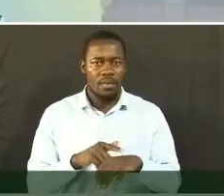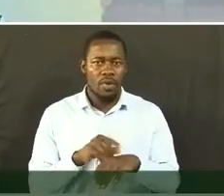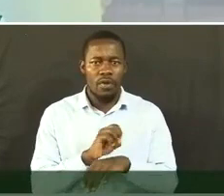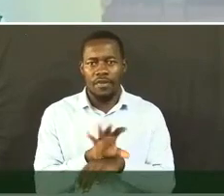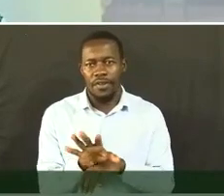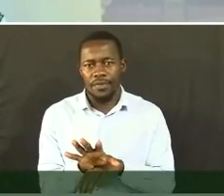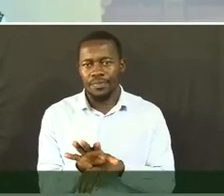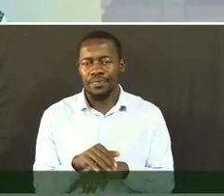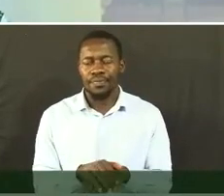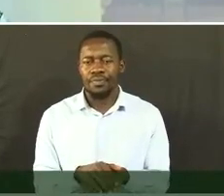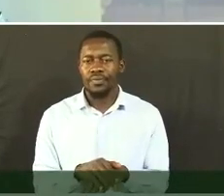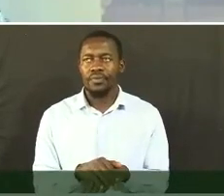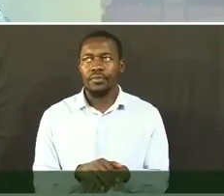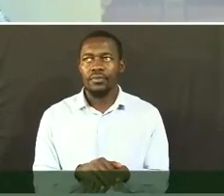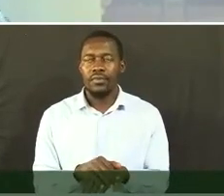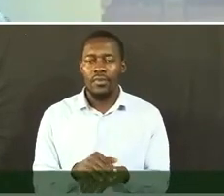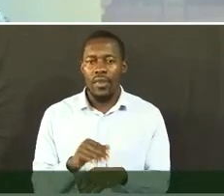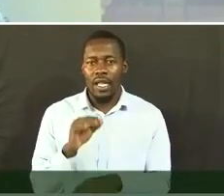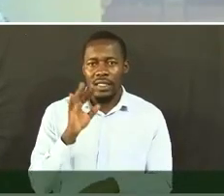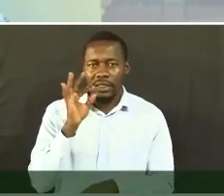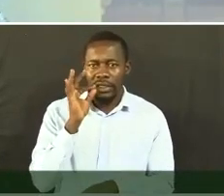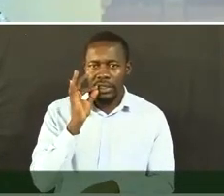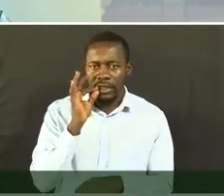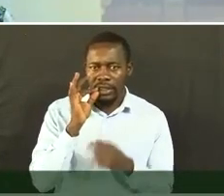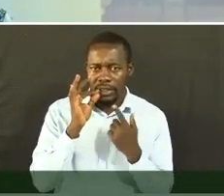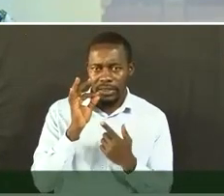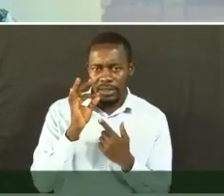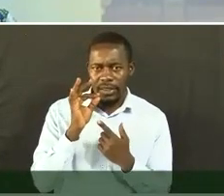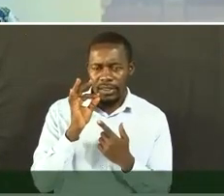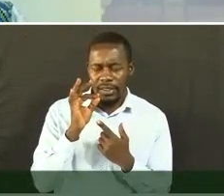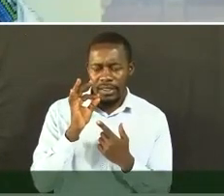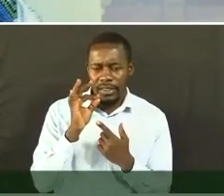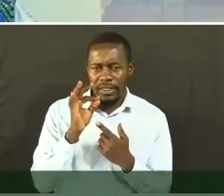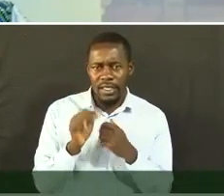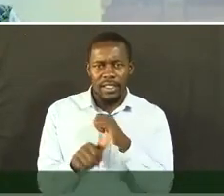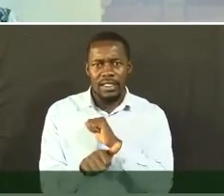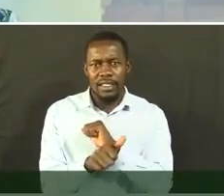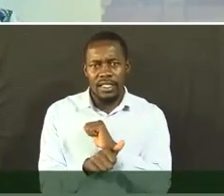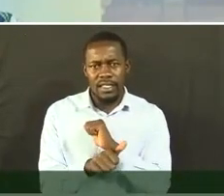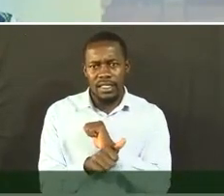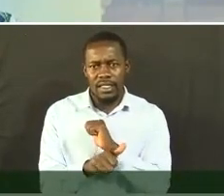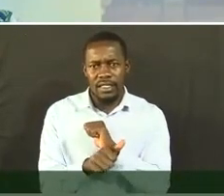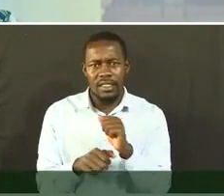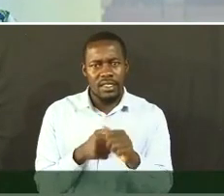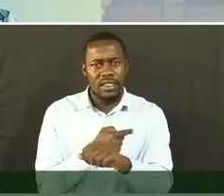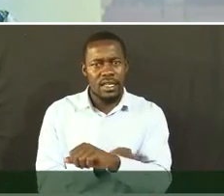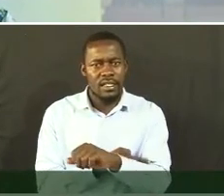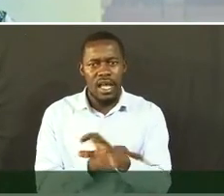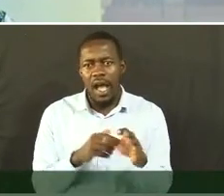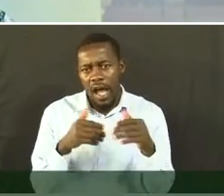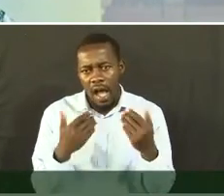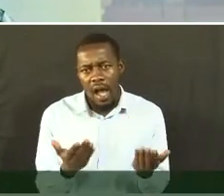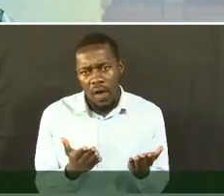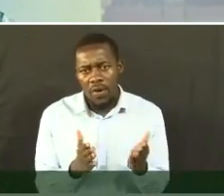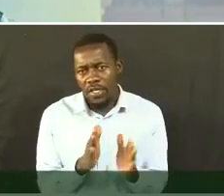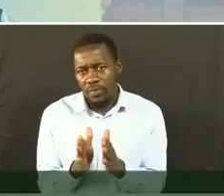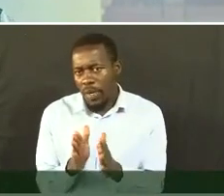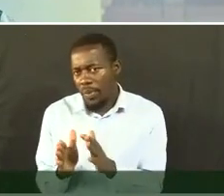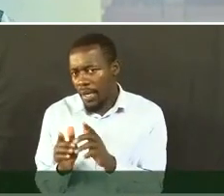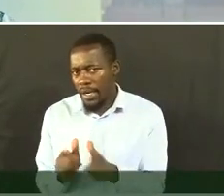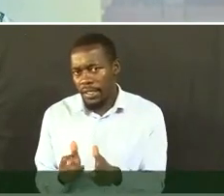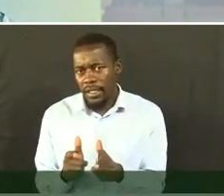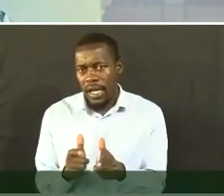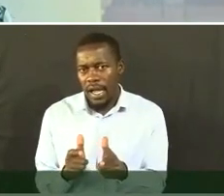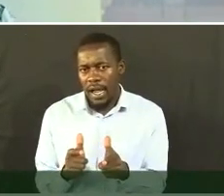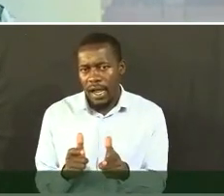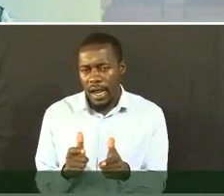marijuana, which we know that it is a banned substance, it seems that the way it is prepared, the concentration levels have been going up